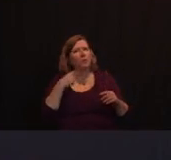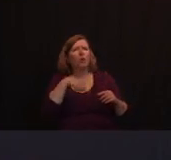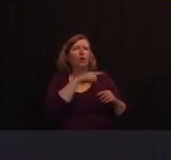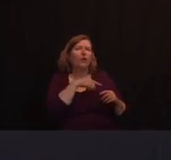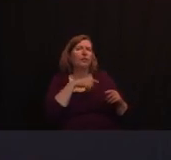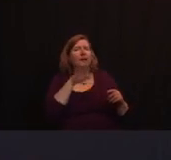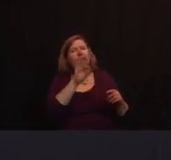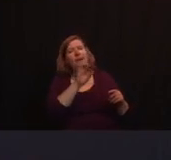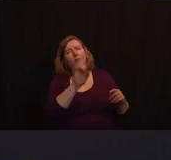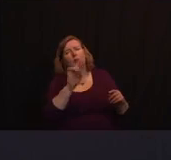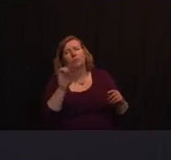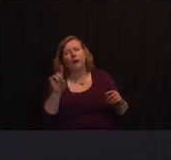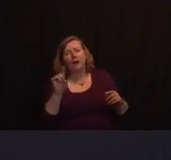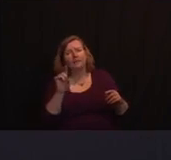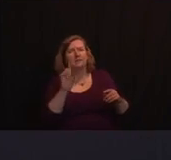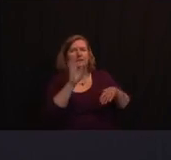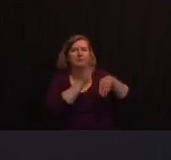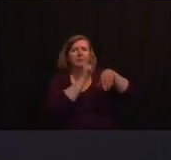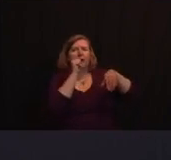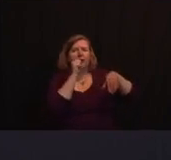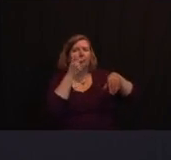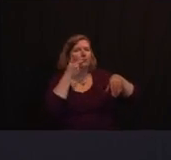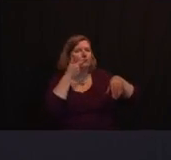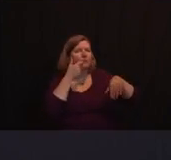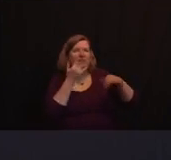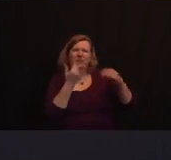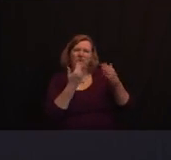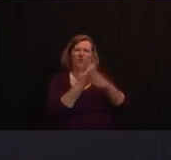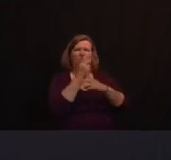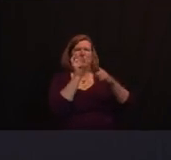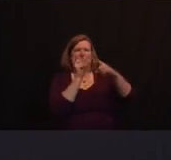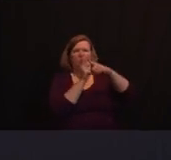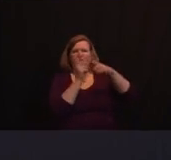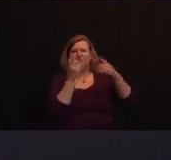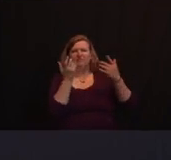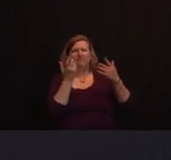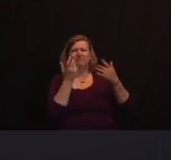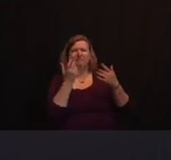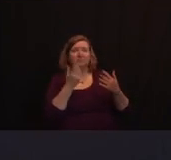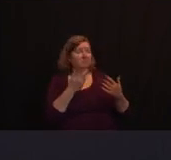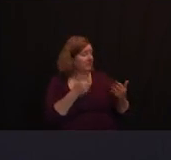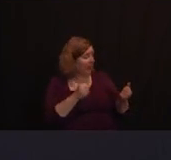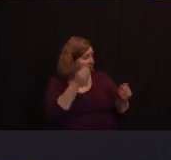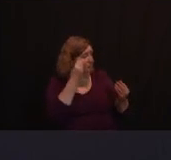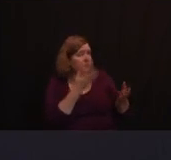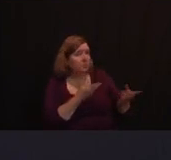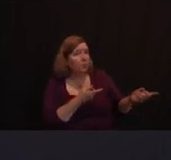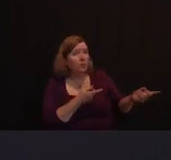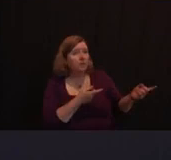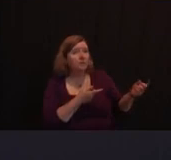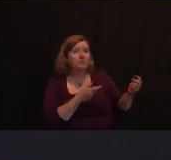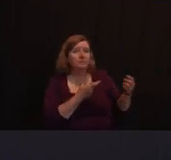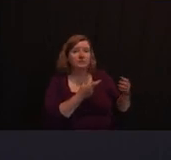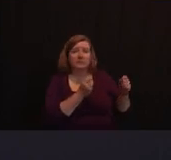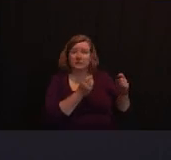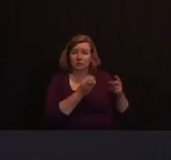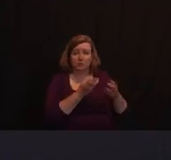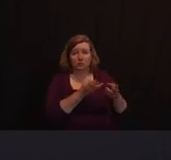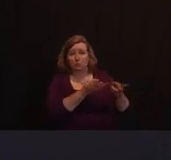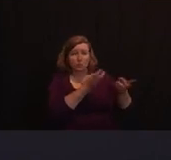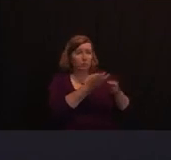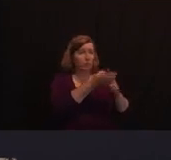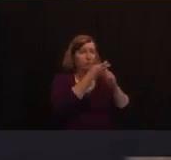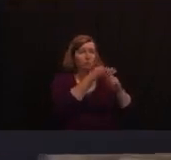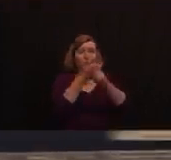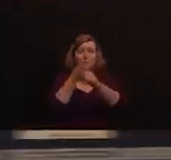this pandemic fight. But any or all of the above and whatever else you got, and let's keep recruiting candidates to become state troopers.